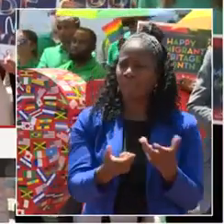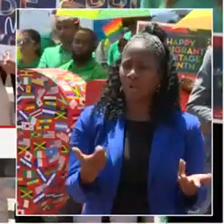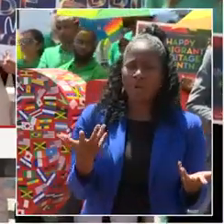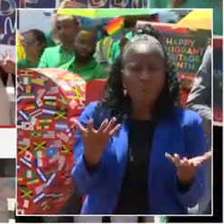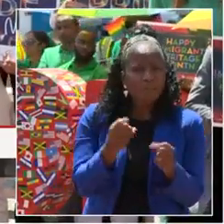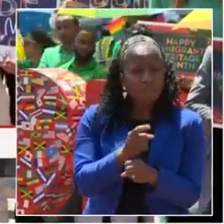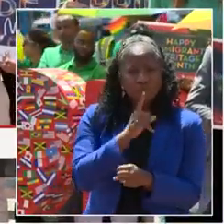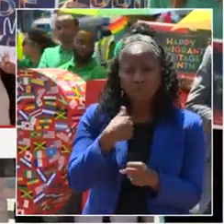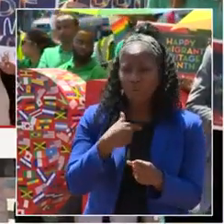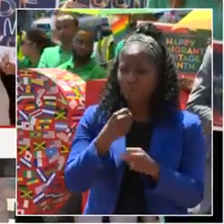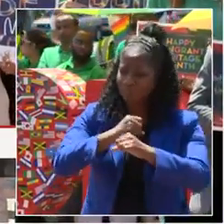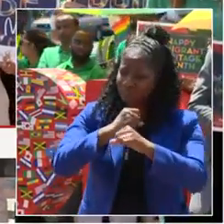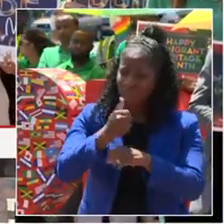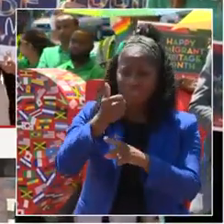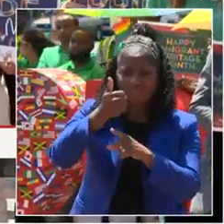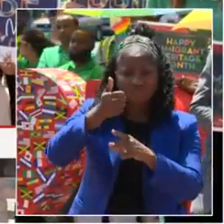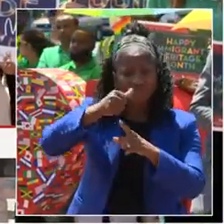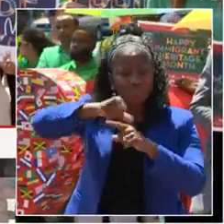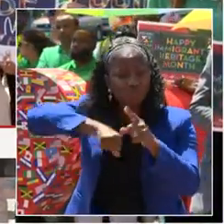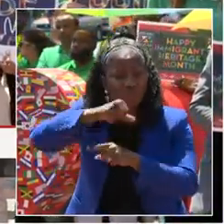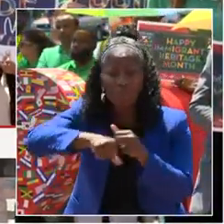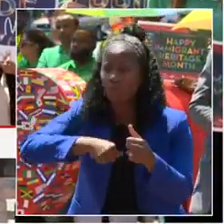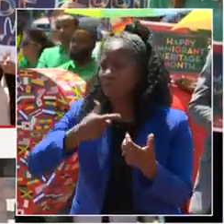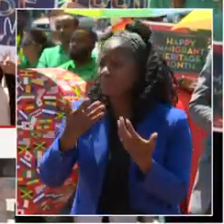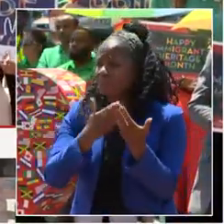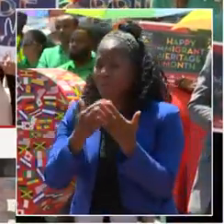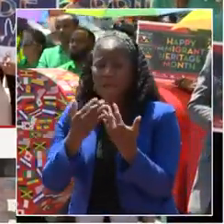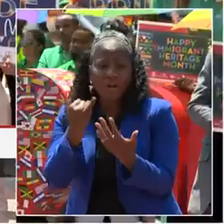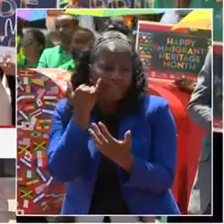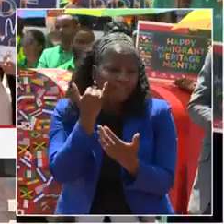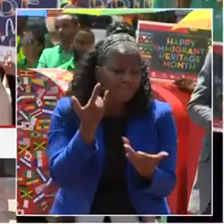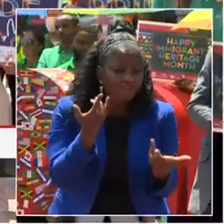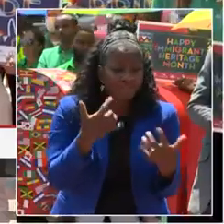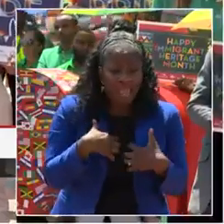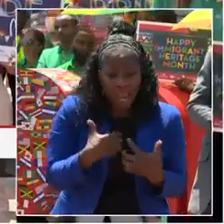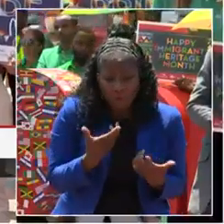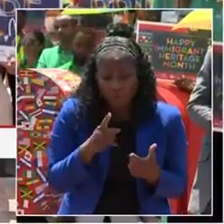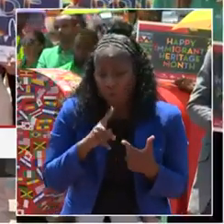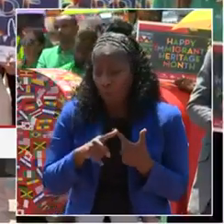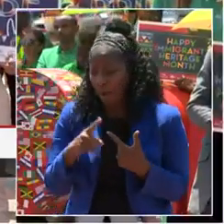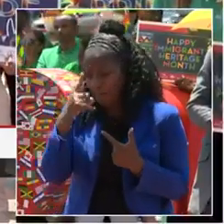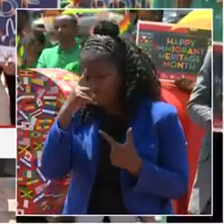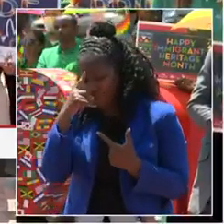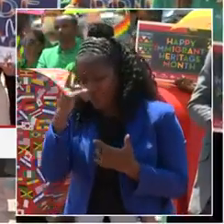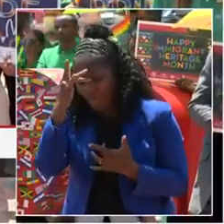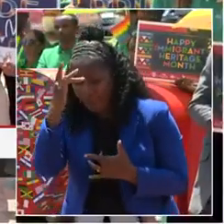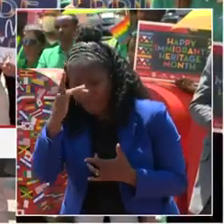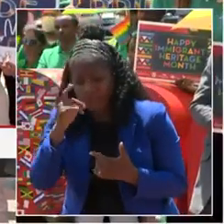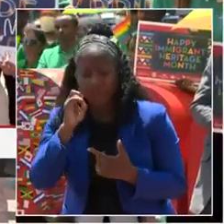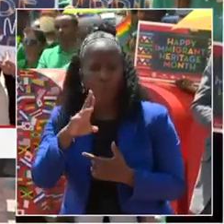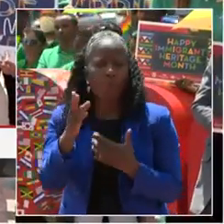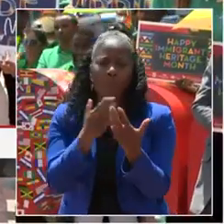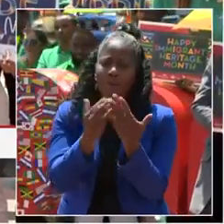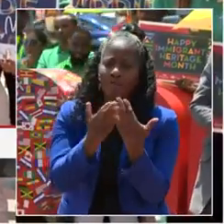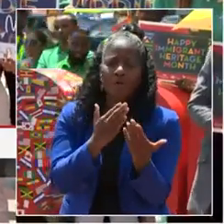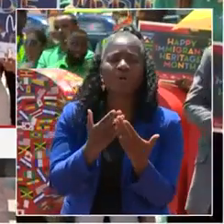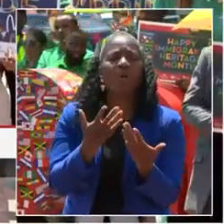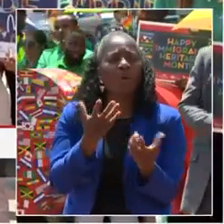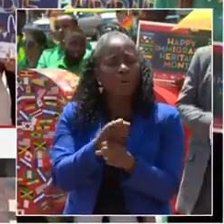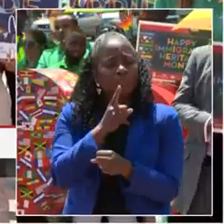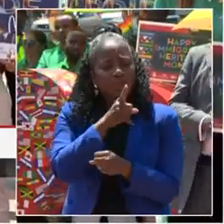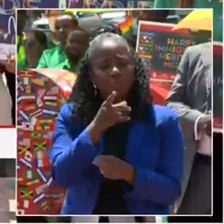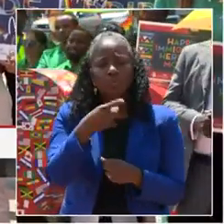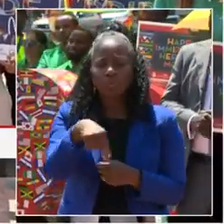other from people, whether it's a fit of anger or mental illness or whatever, that leads